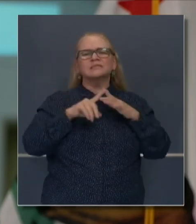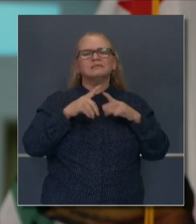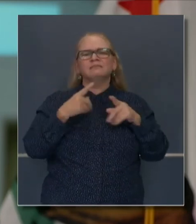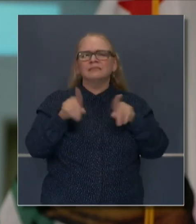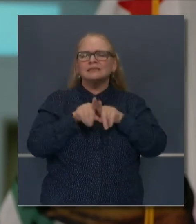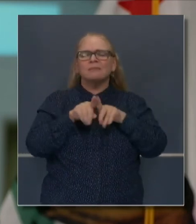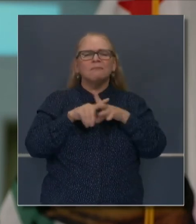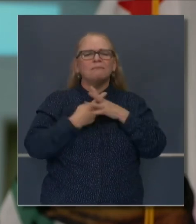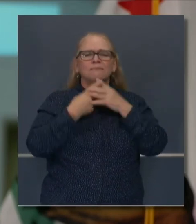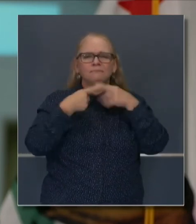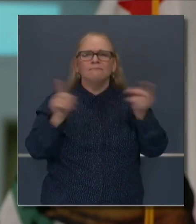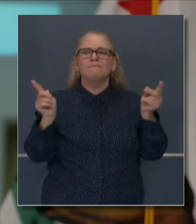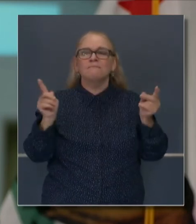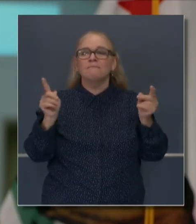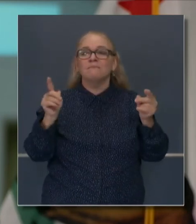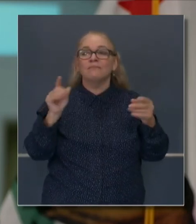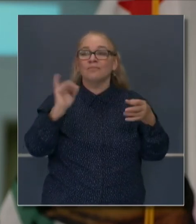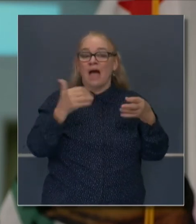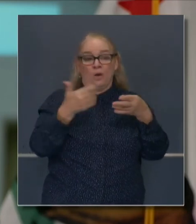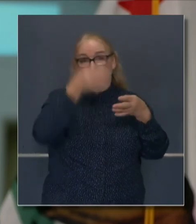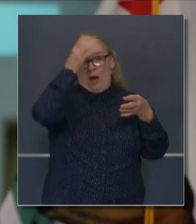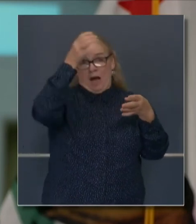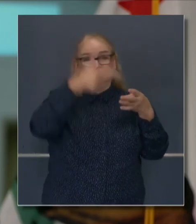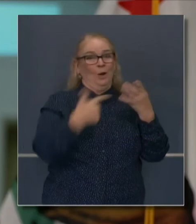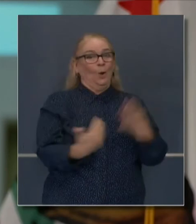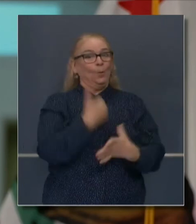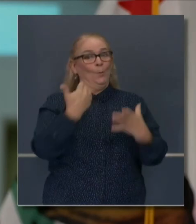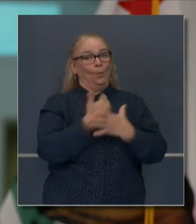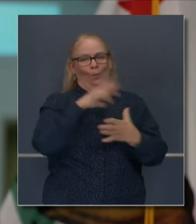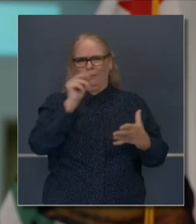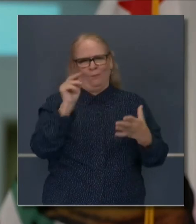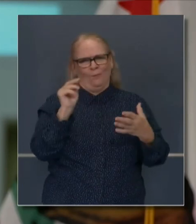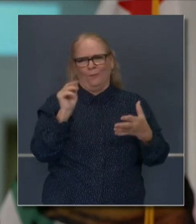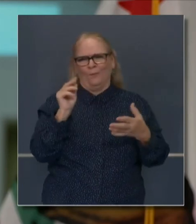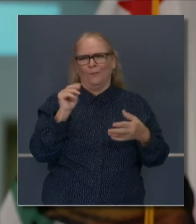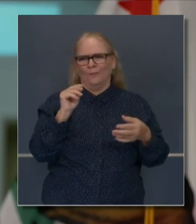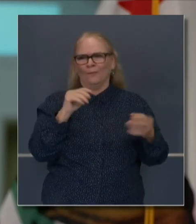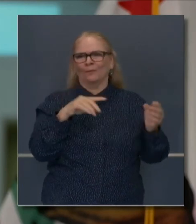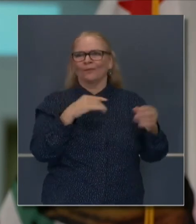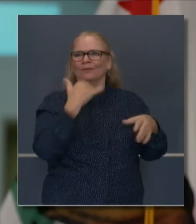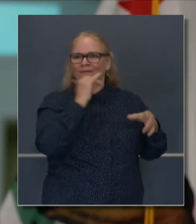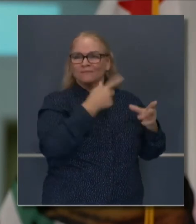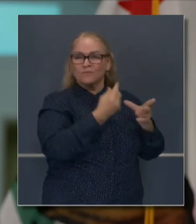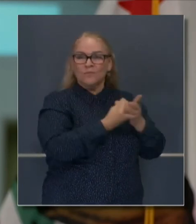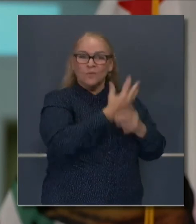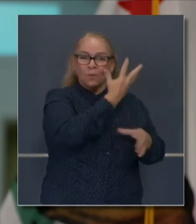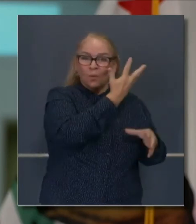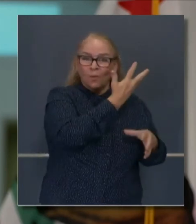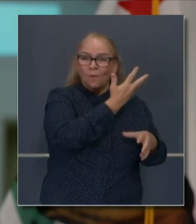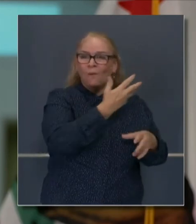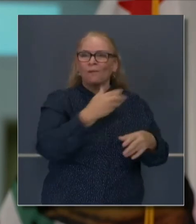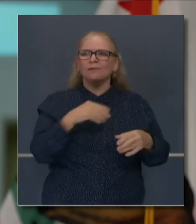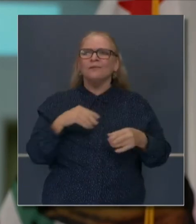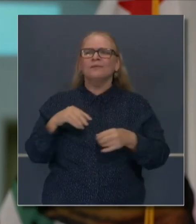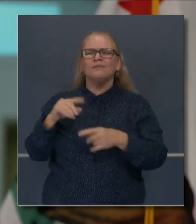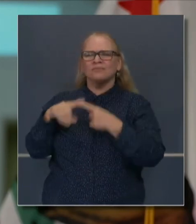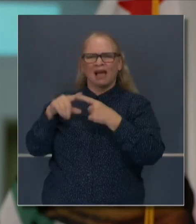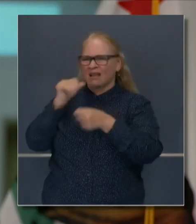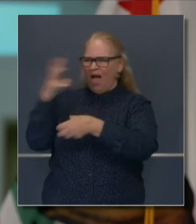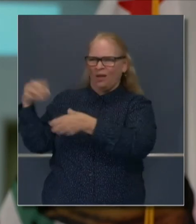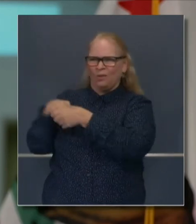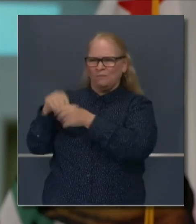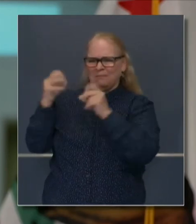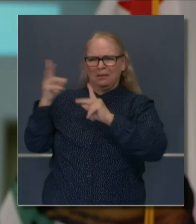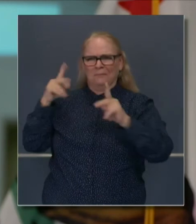particularly new. But I would just say this: if you believe in growth and you don't believe in inclusion, then we're going to leave a lot of people